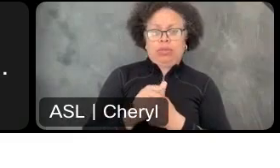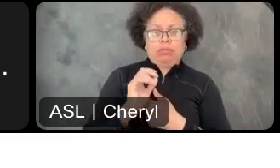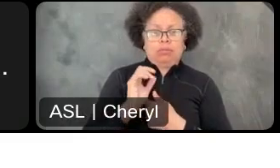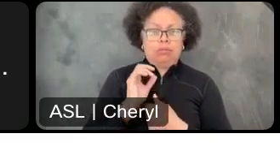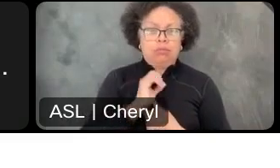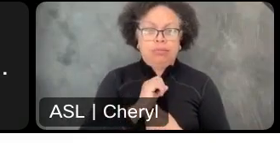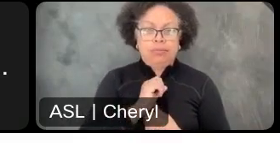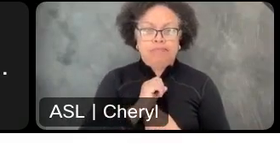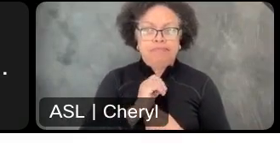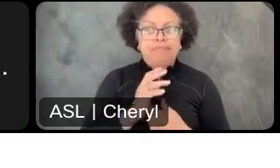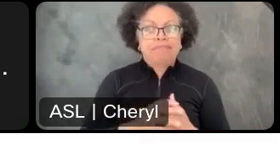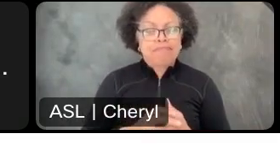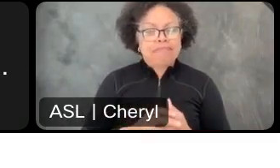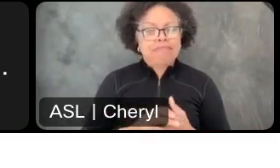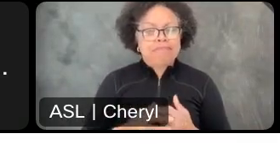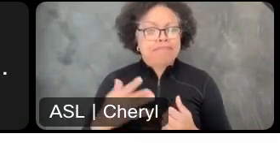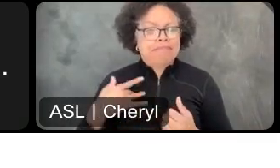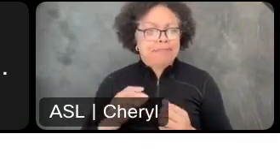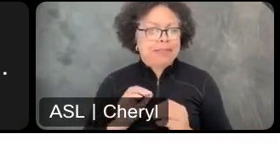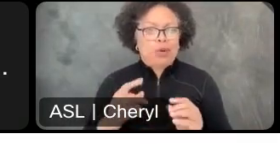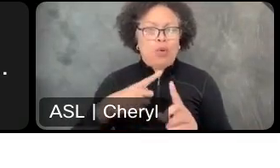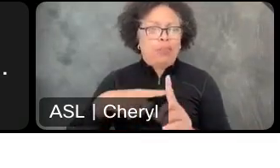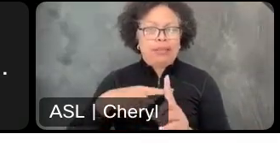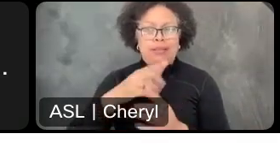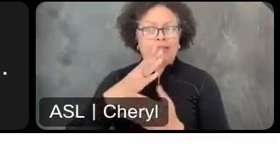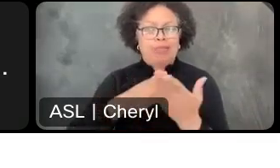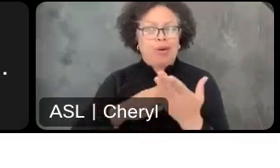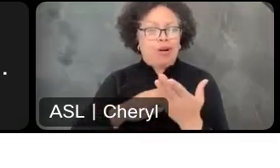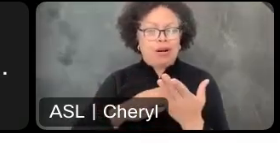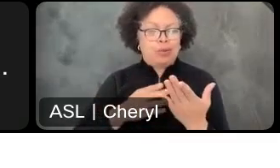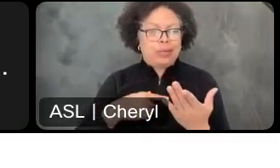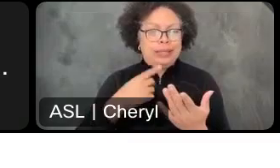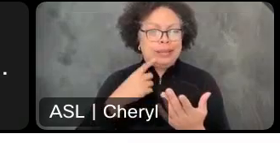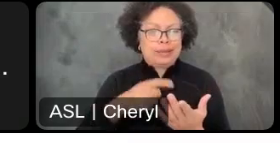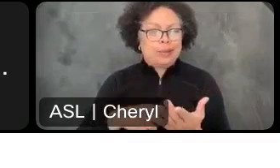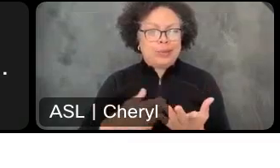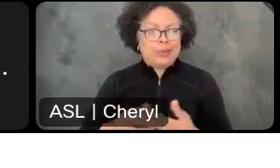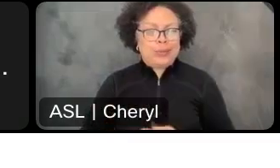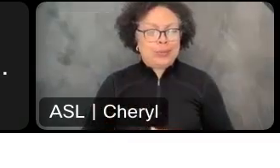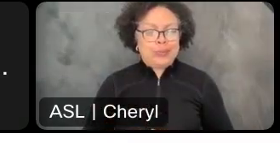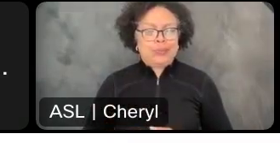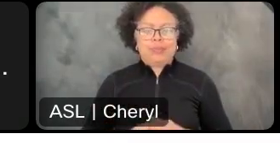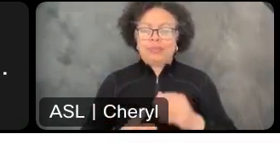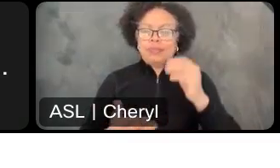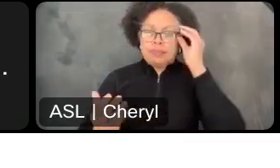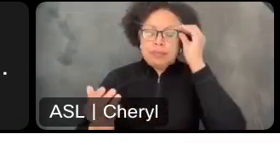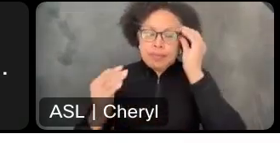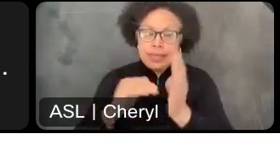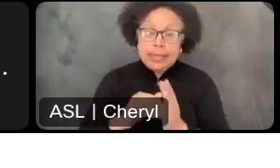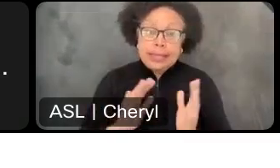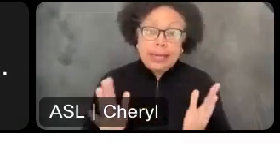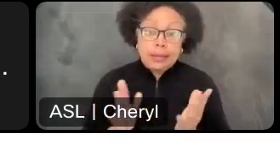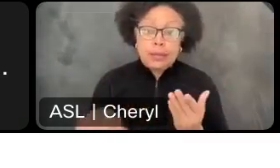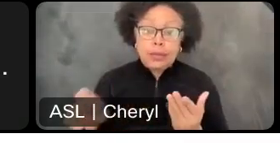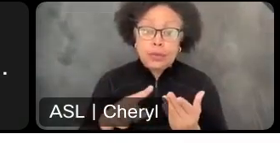Usually, there are no positive aspects of mental illness seen. I encourage you to pay attention